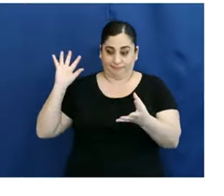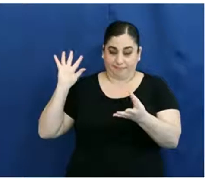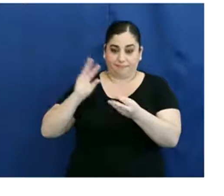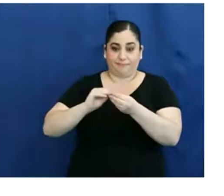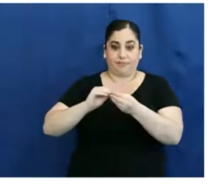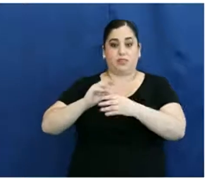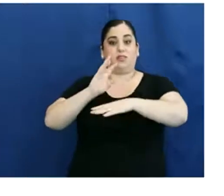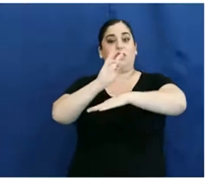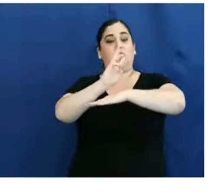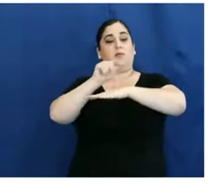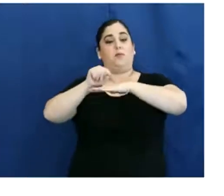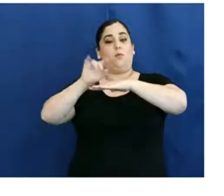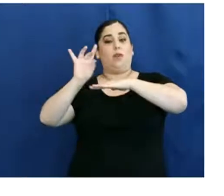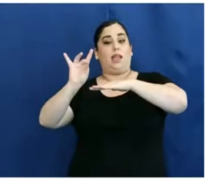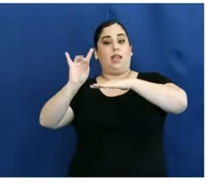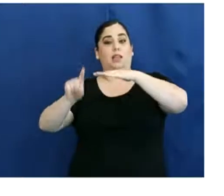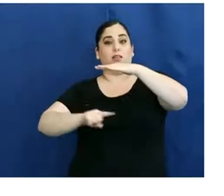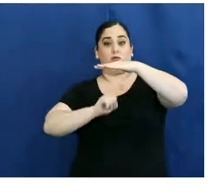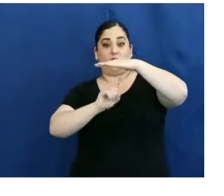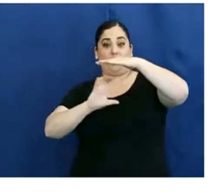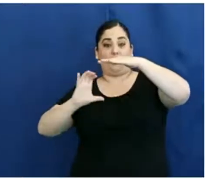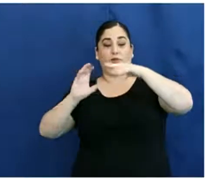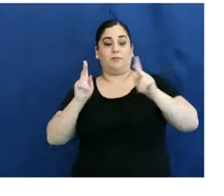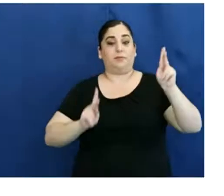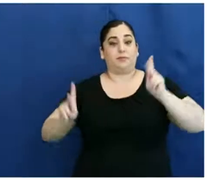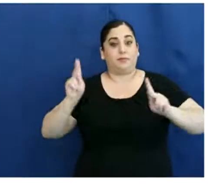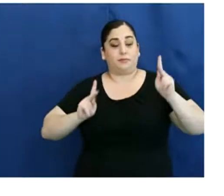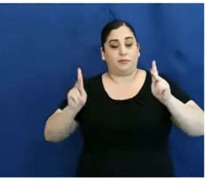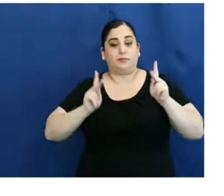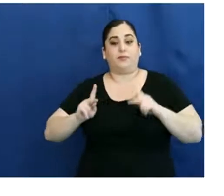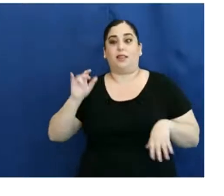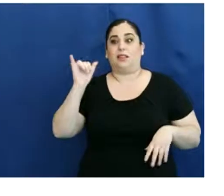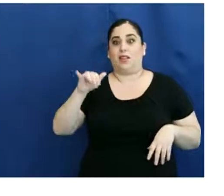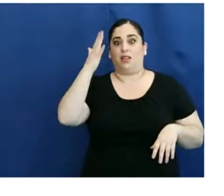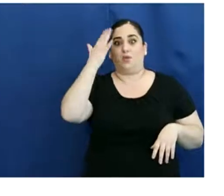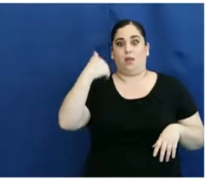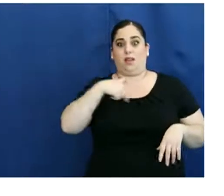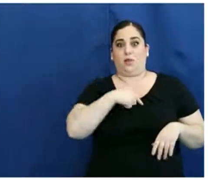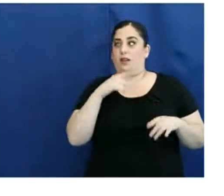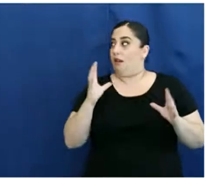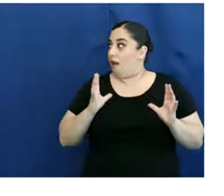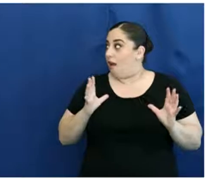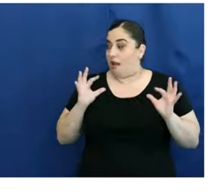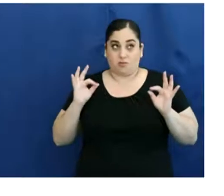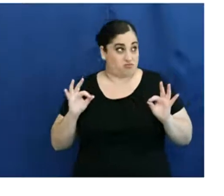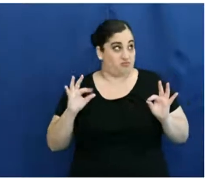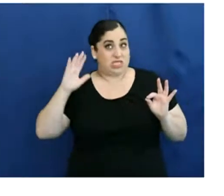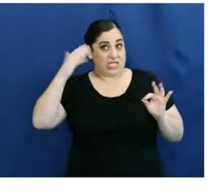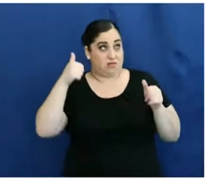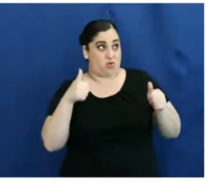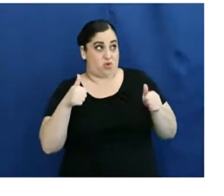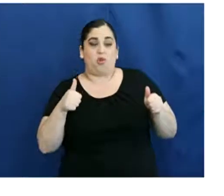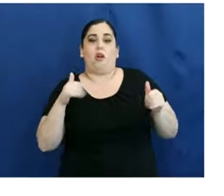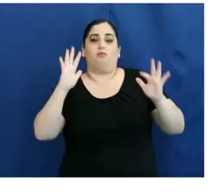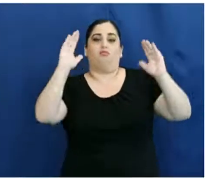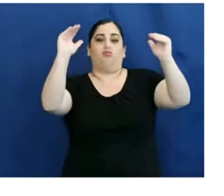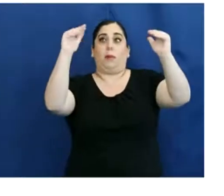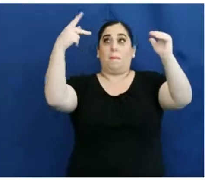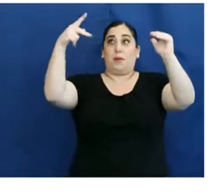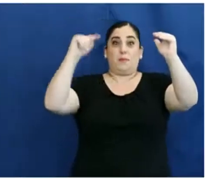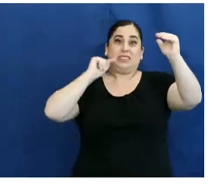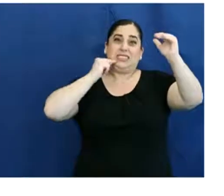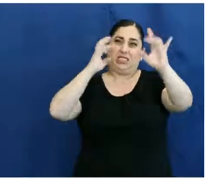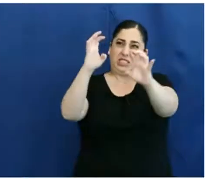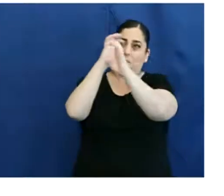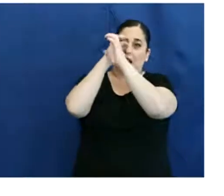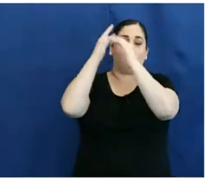is encouraging. That is in the orange tier, as is our health equity testing positivity percentage. The only real impact of us